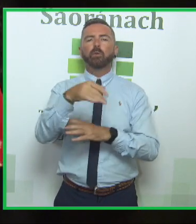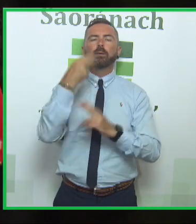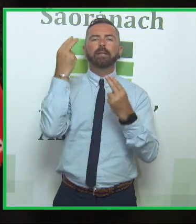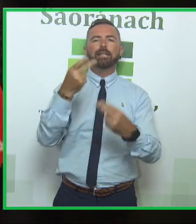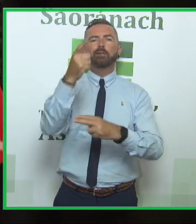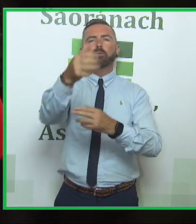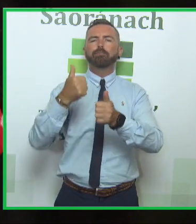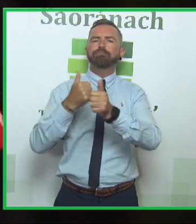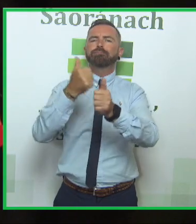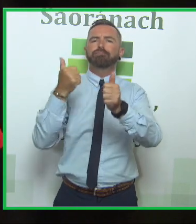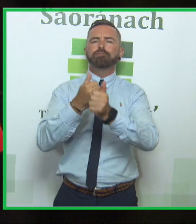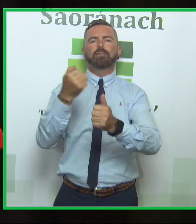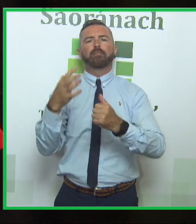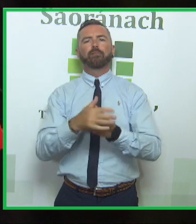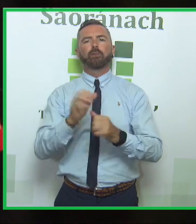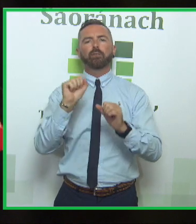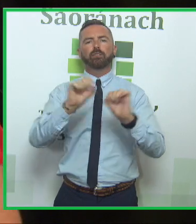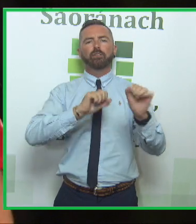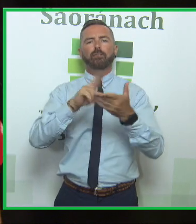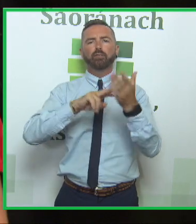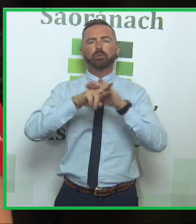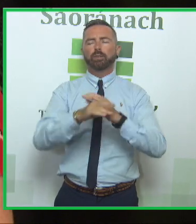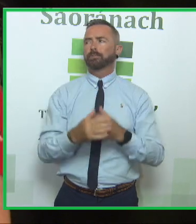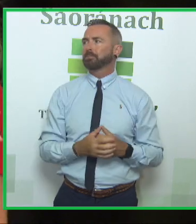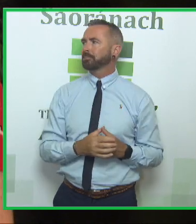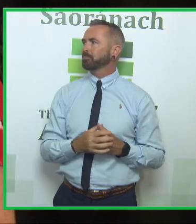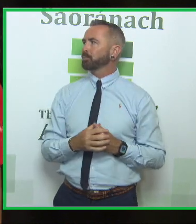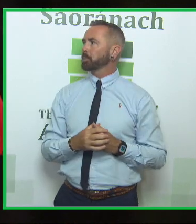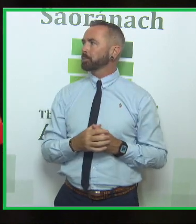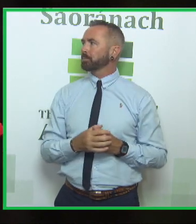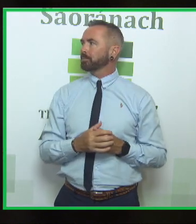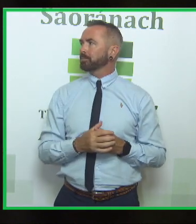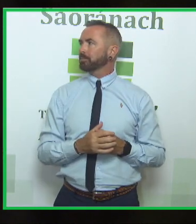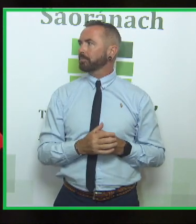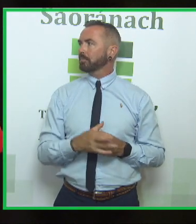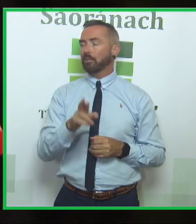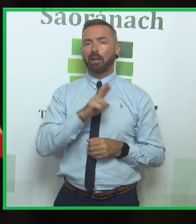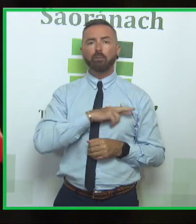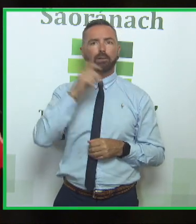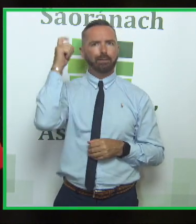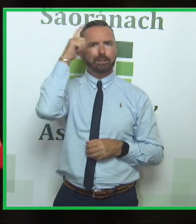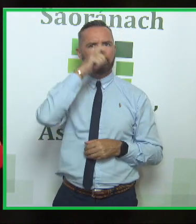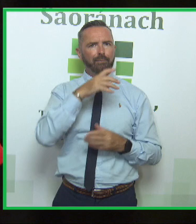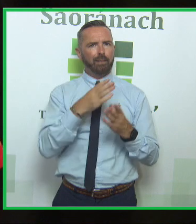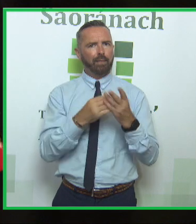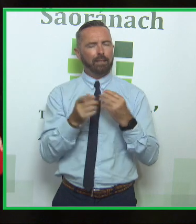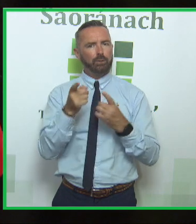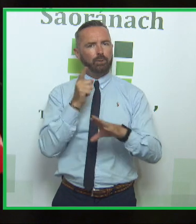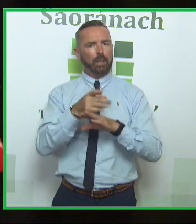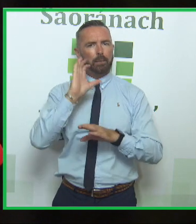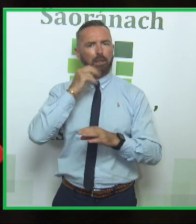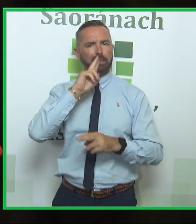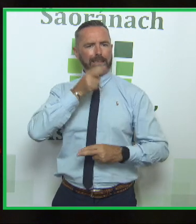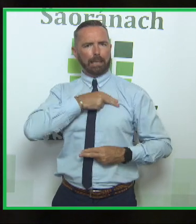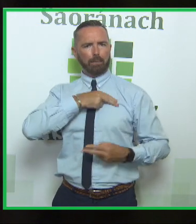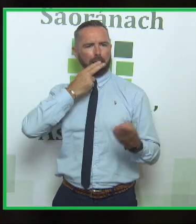the advocates for the service users. And it's a really difficult thing to do because of stigma and all of those